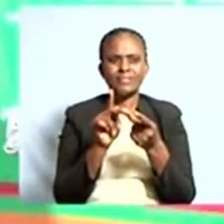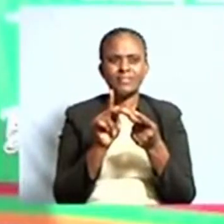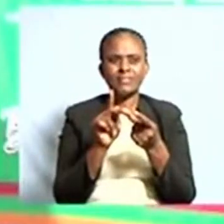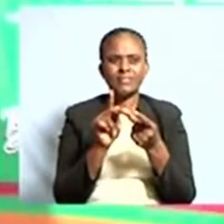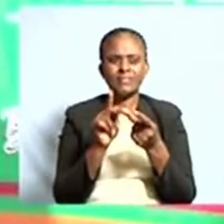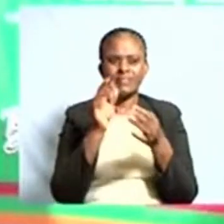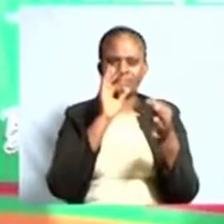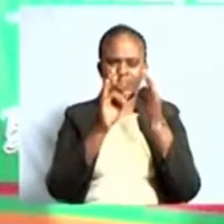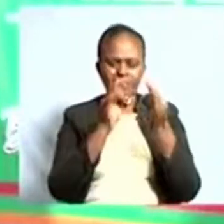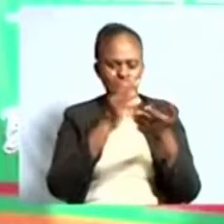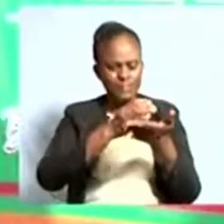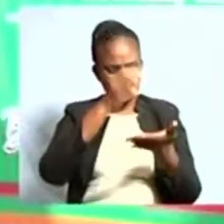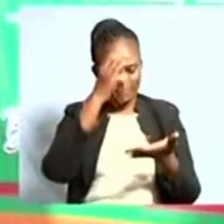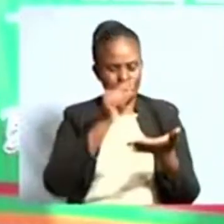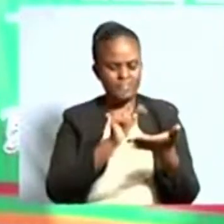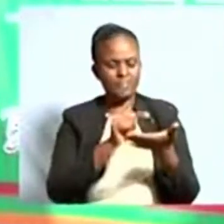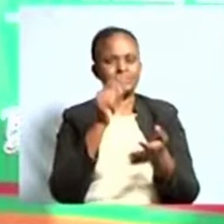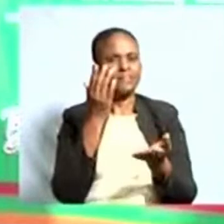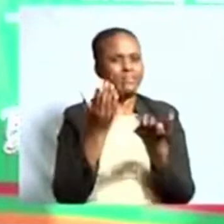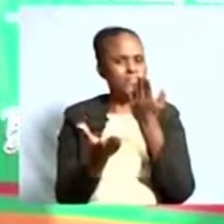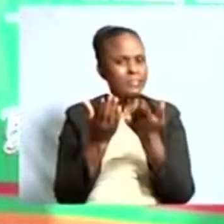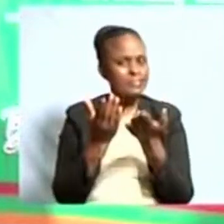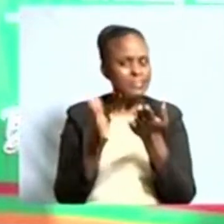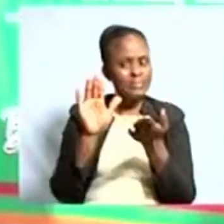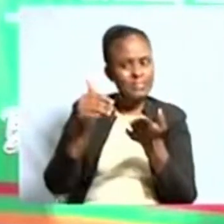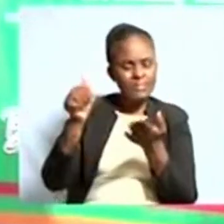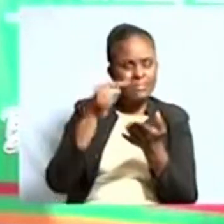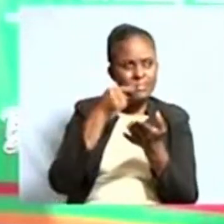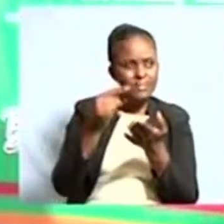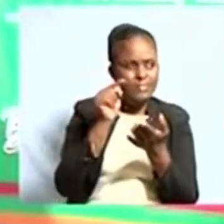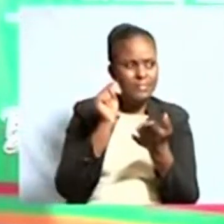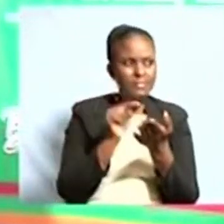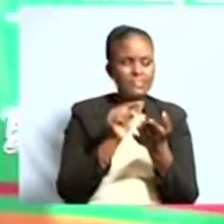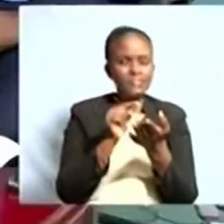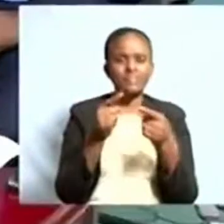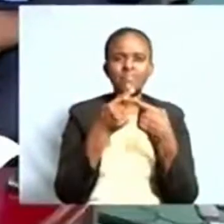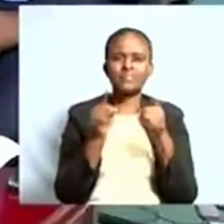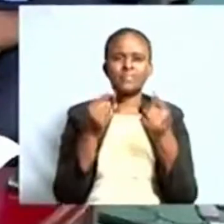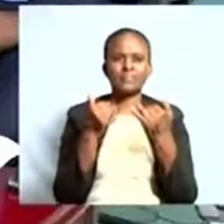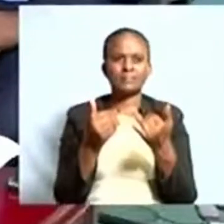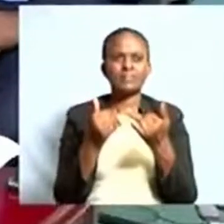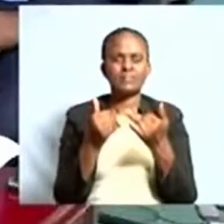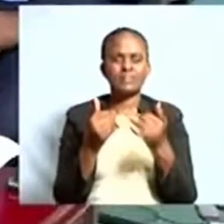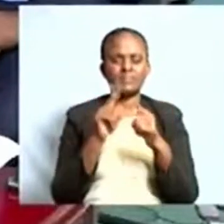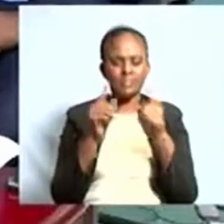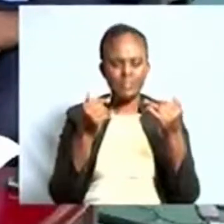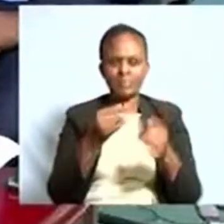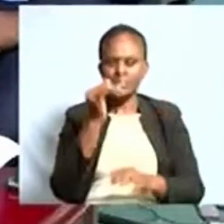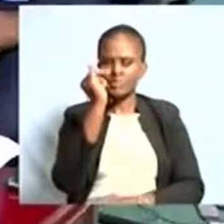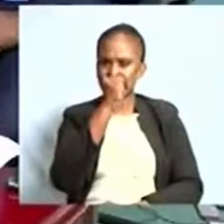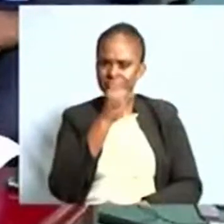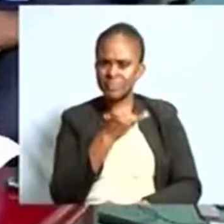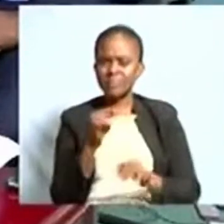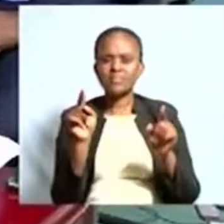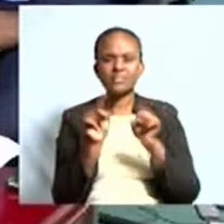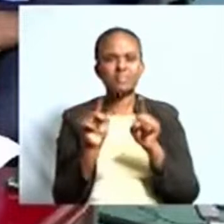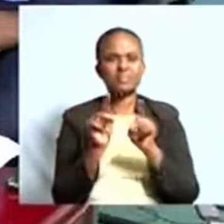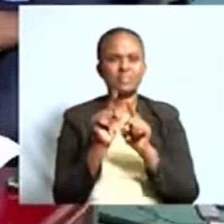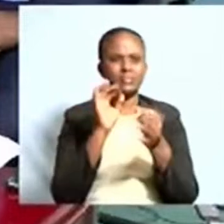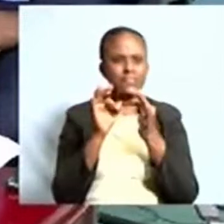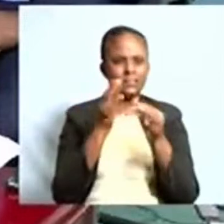if this bottle, it may be, you are saying the trademark is different, but the design is the same. So